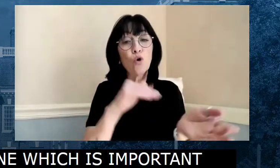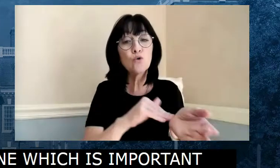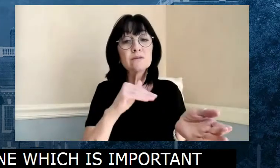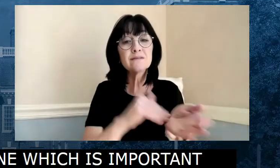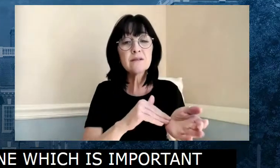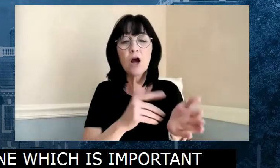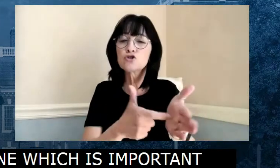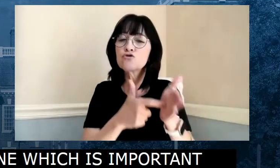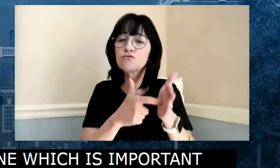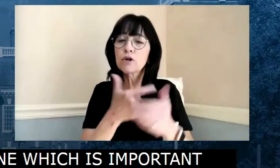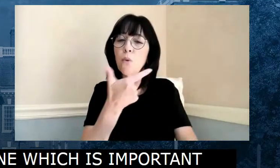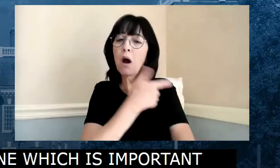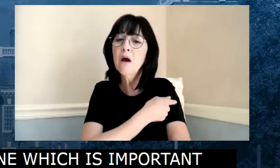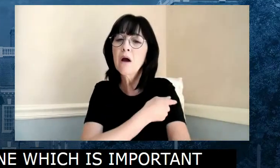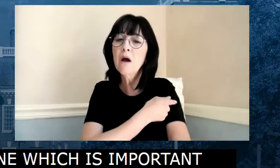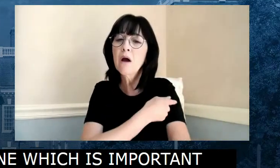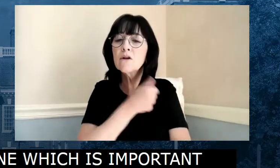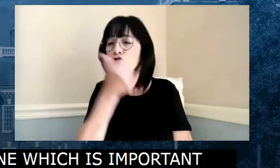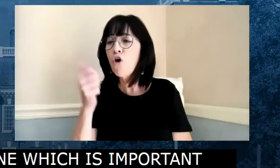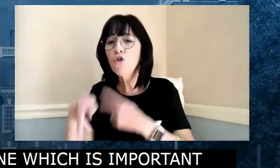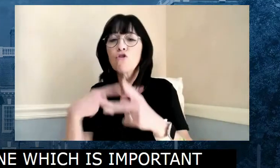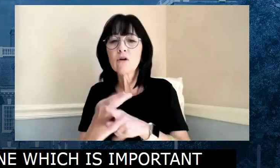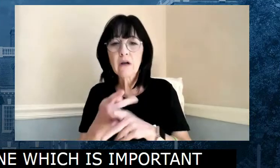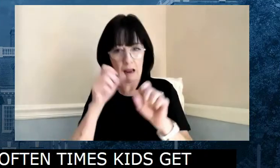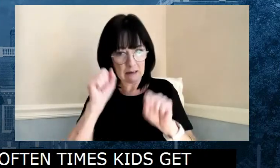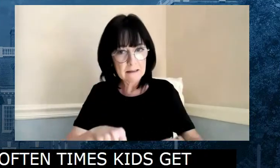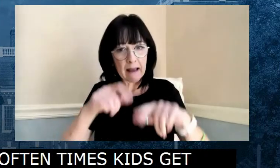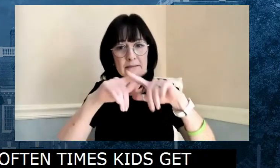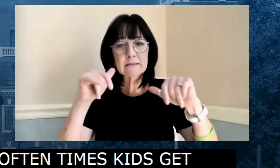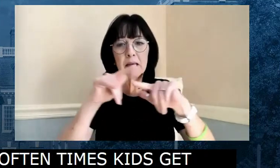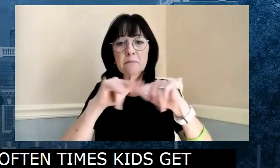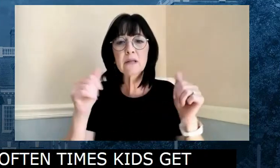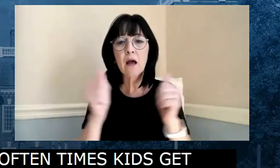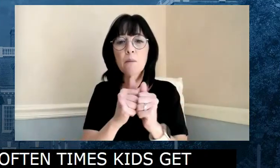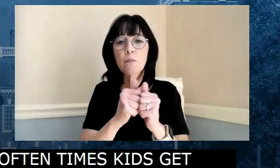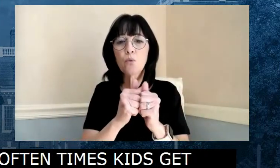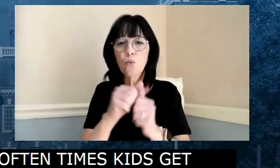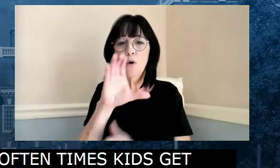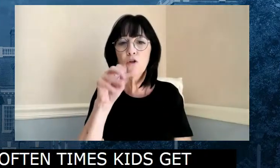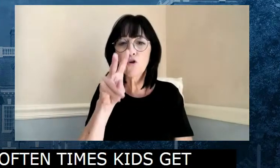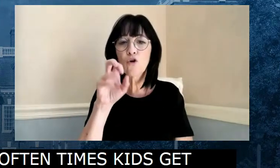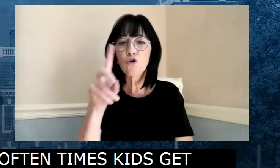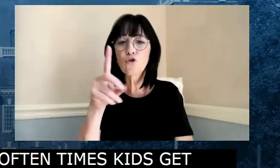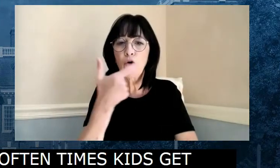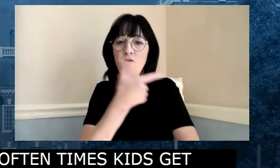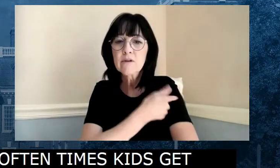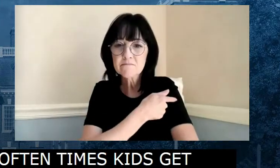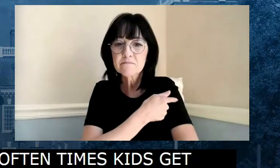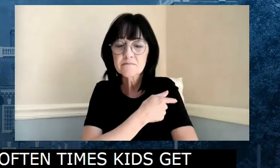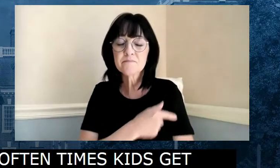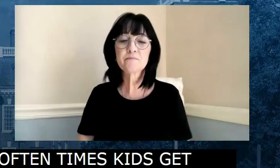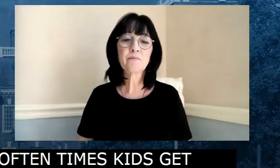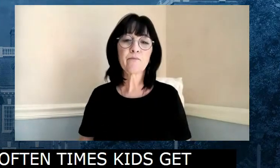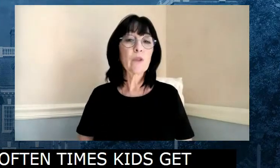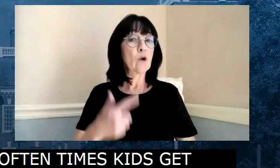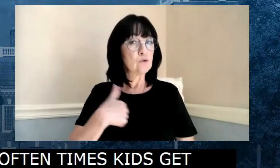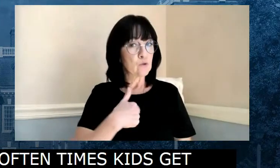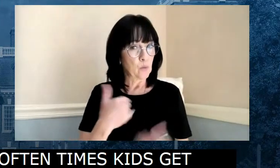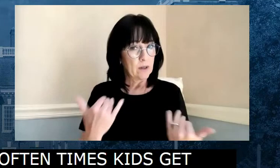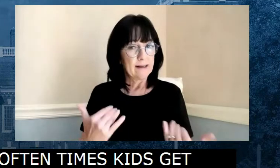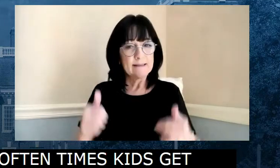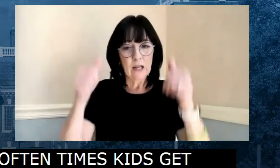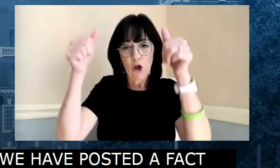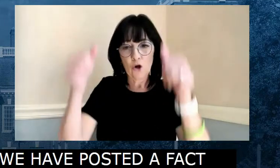get more than one vaccine at a time. So we have posted a fact sheet for parents and pediatricians to use on our